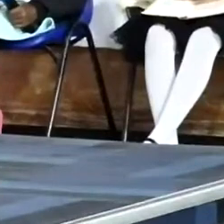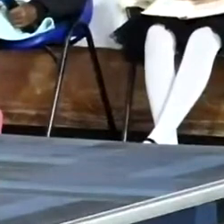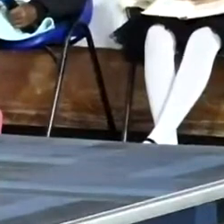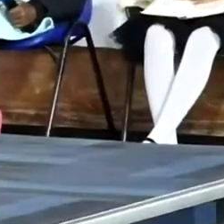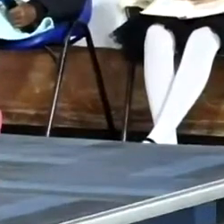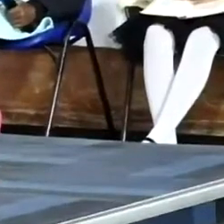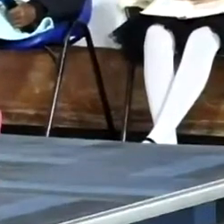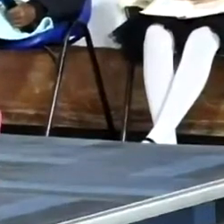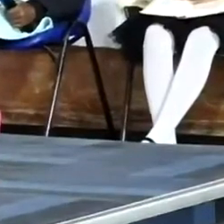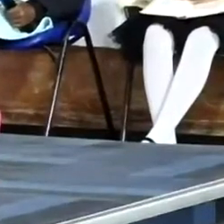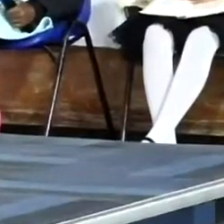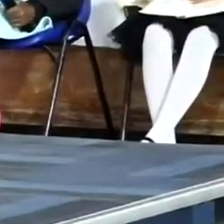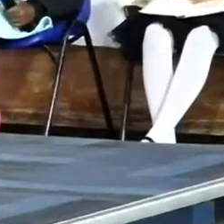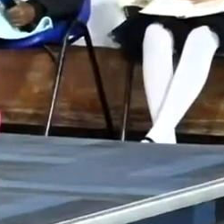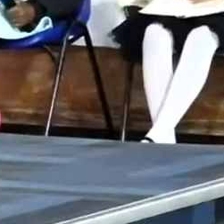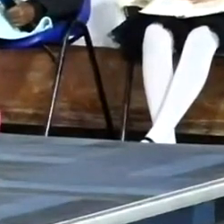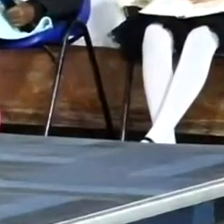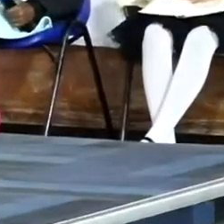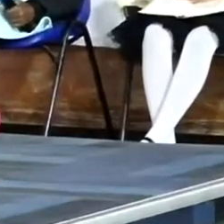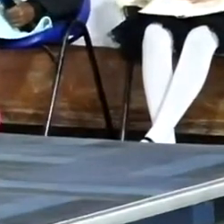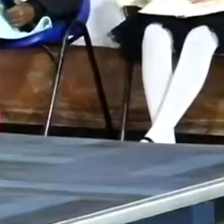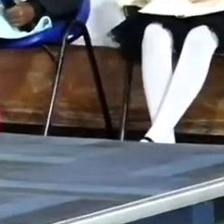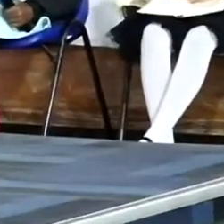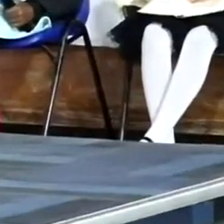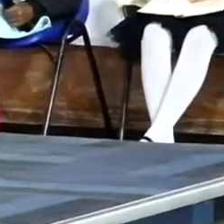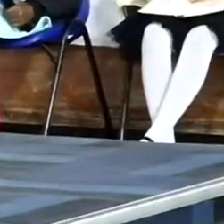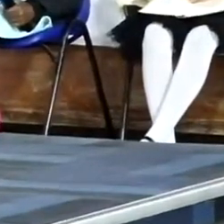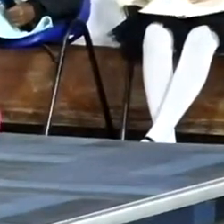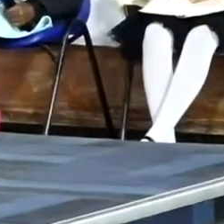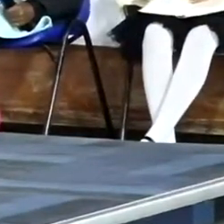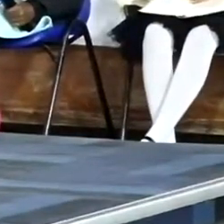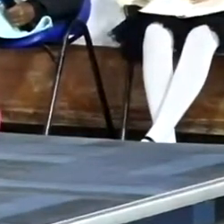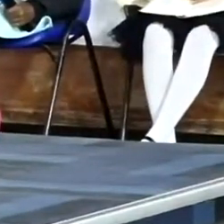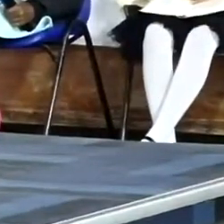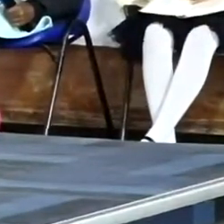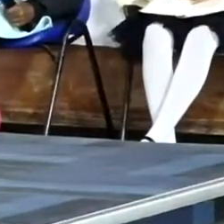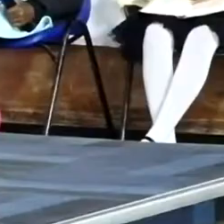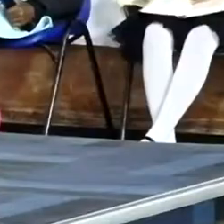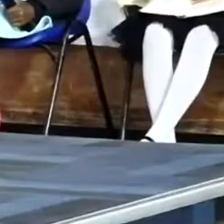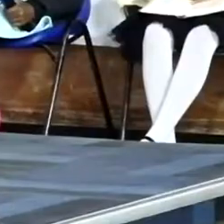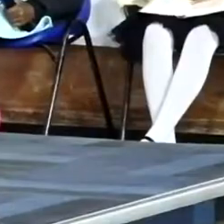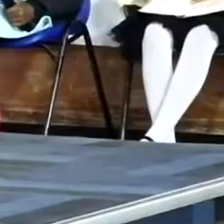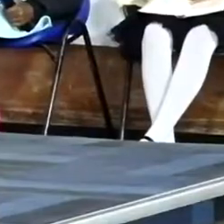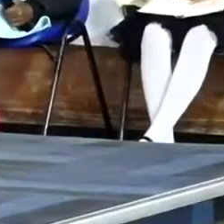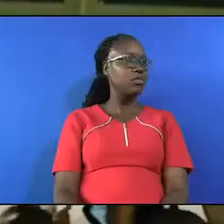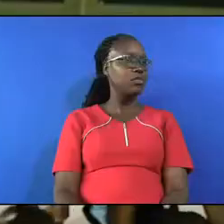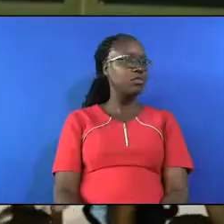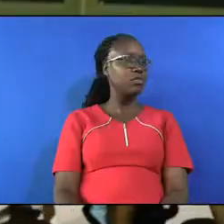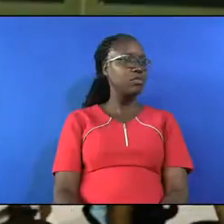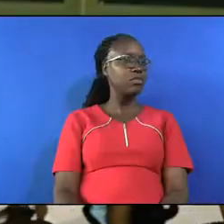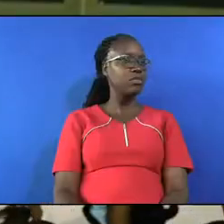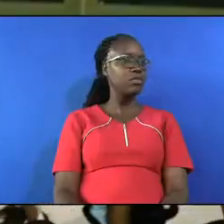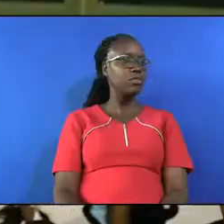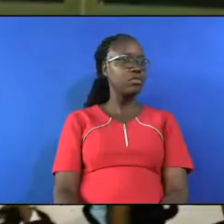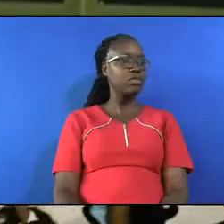shout. Not 22. Nine, no, not nine.